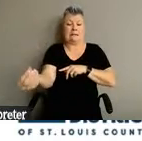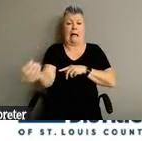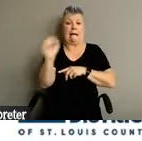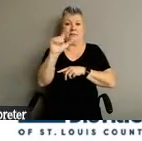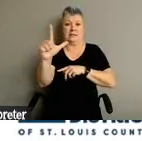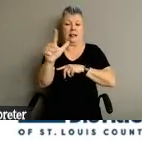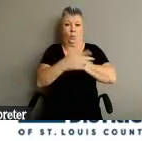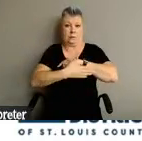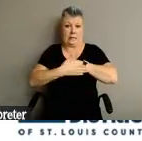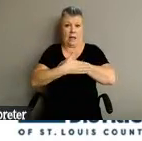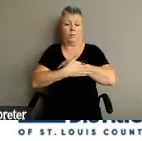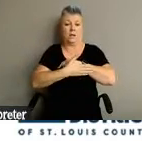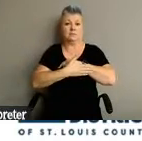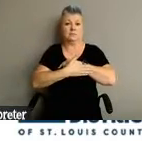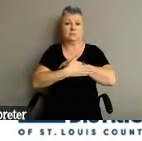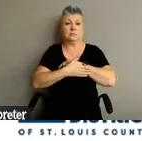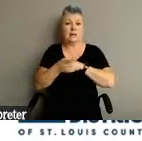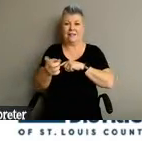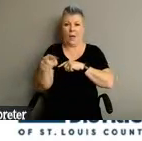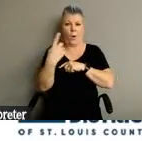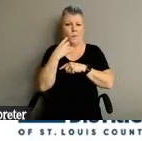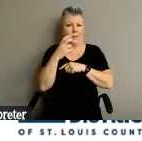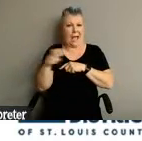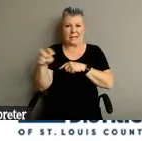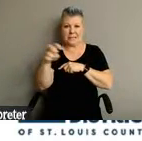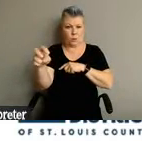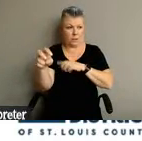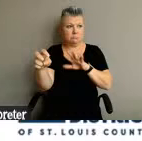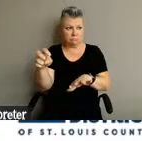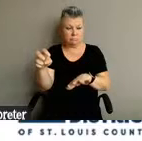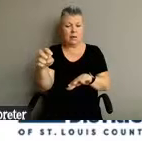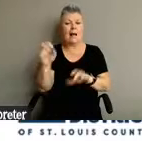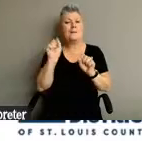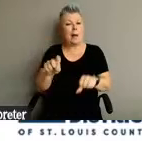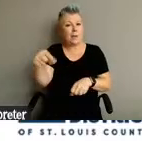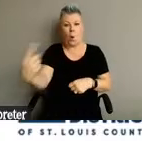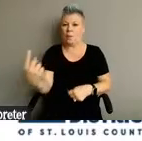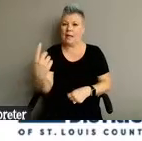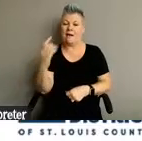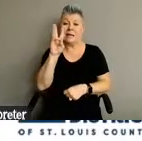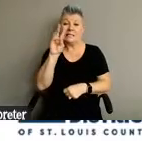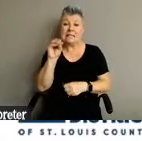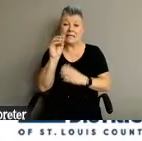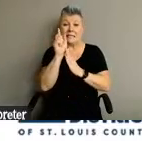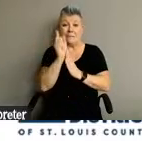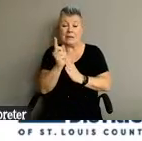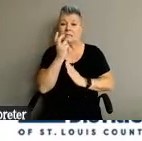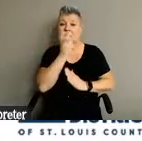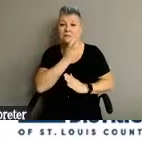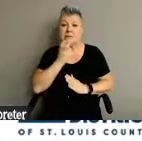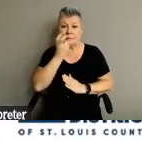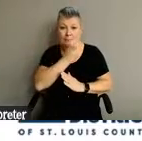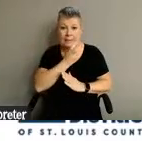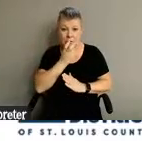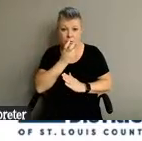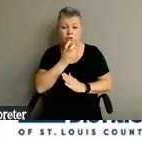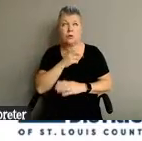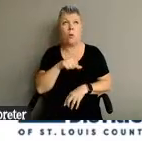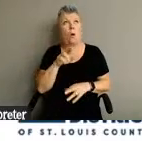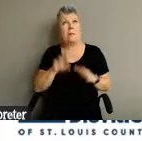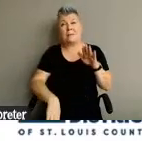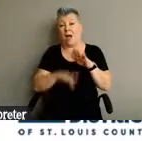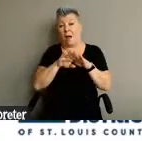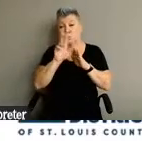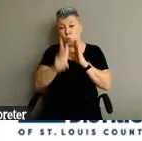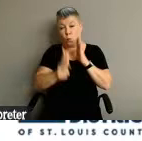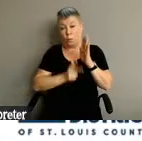are only at an itinerant level, that means that they would probably only receive 60 minutes of speech, or they might receive up to 3 hours